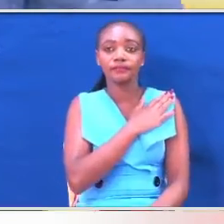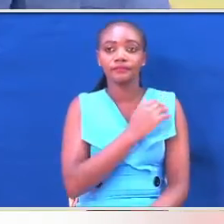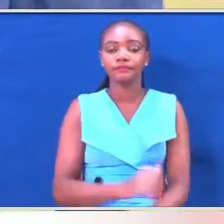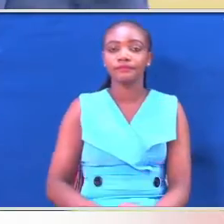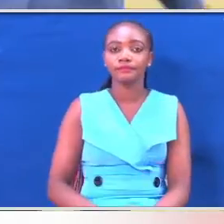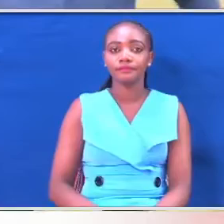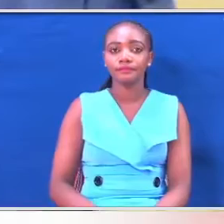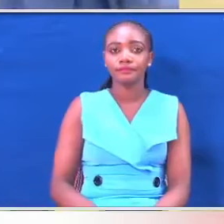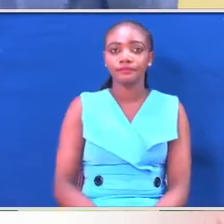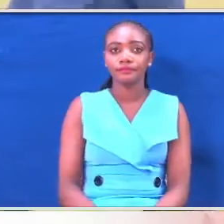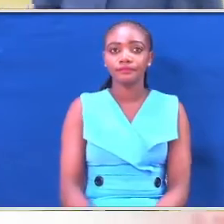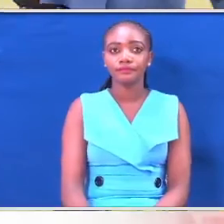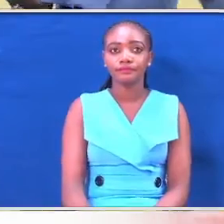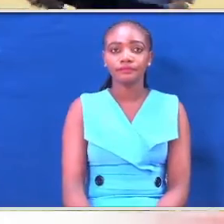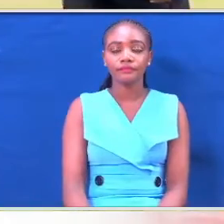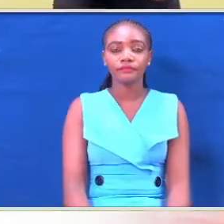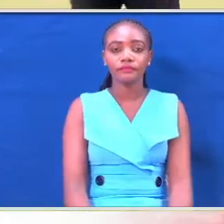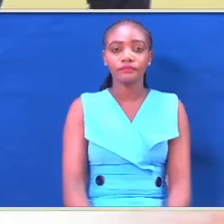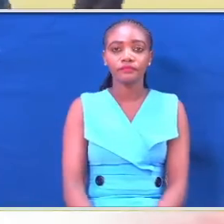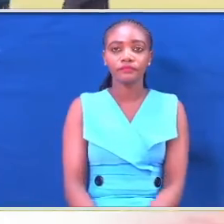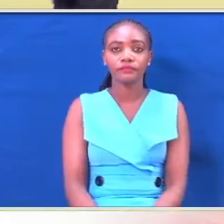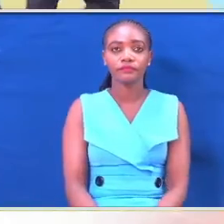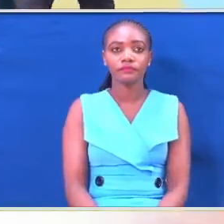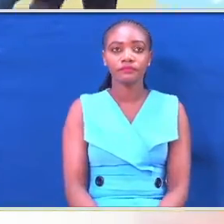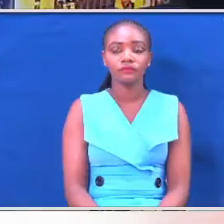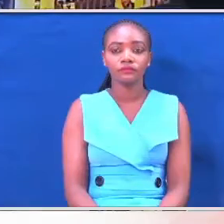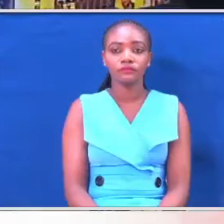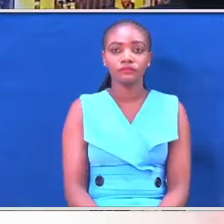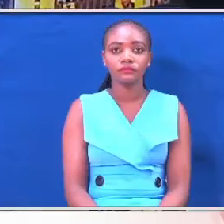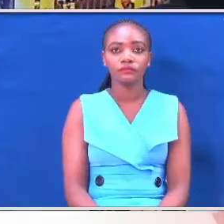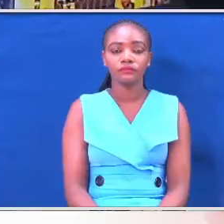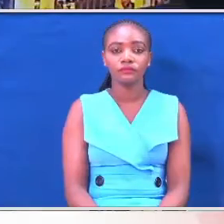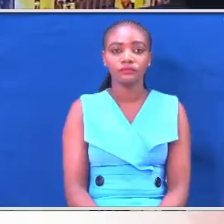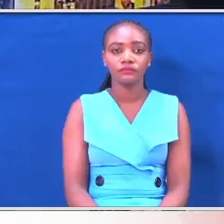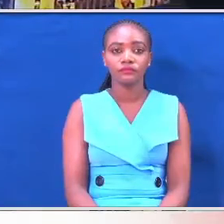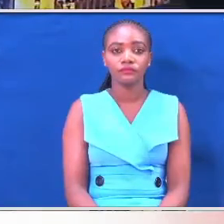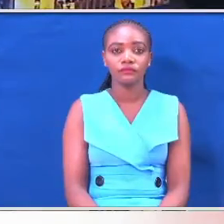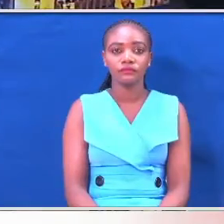Musa Salah TV 47. Thank you, Musa.